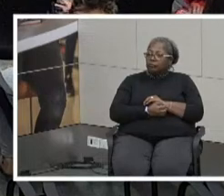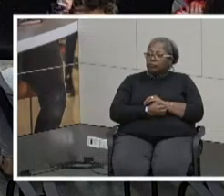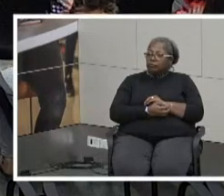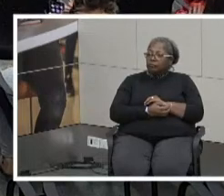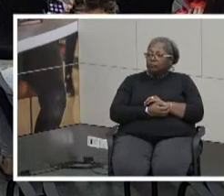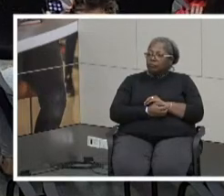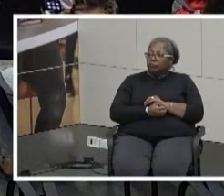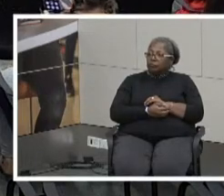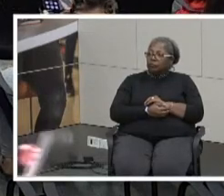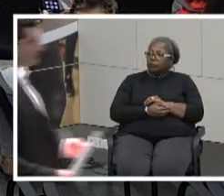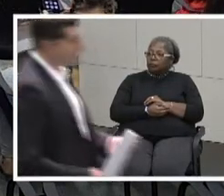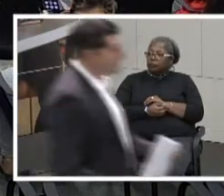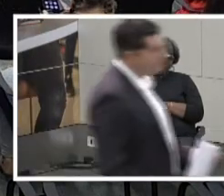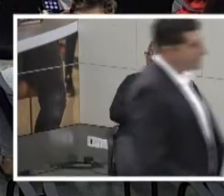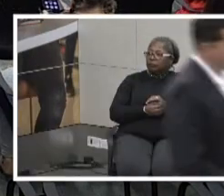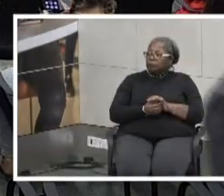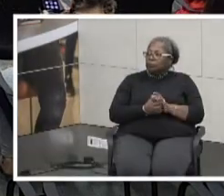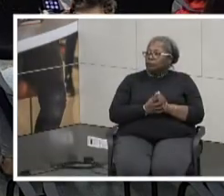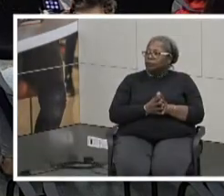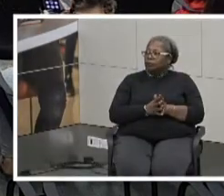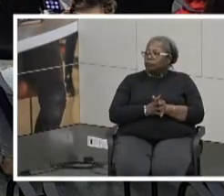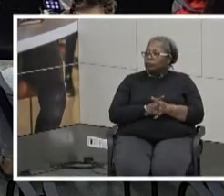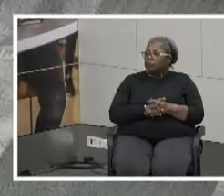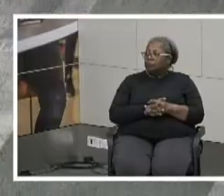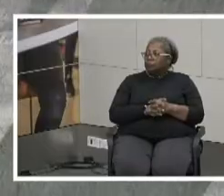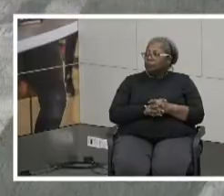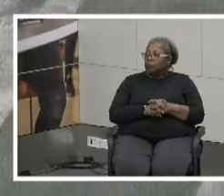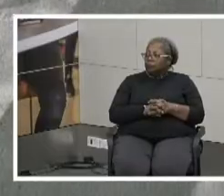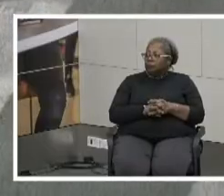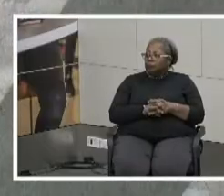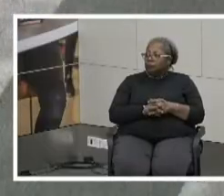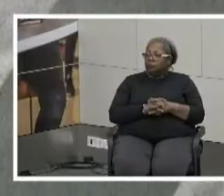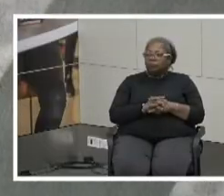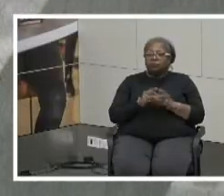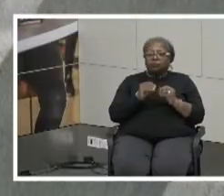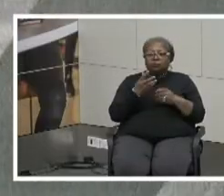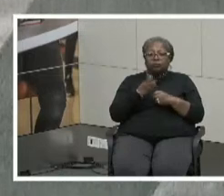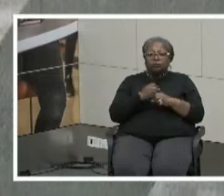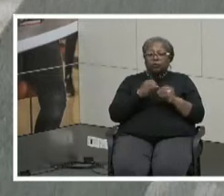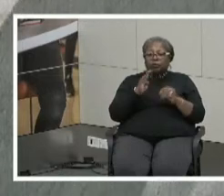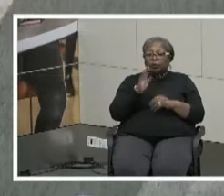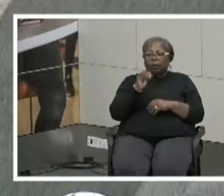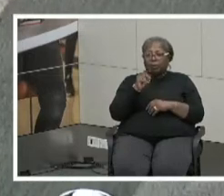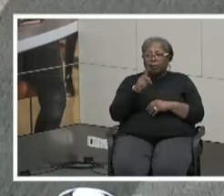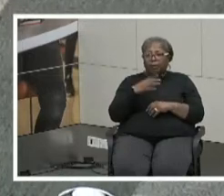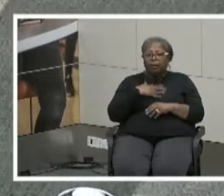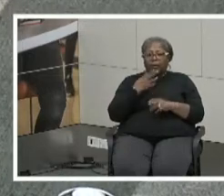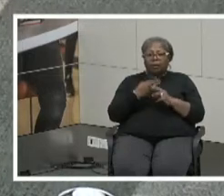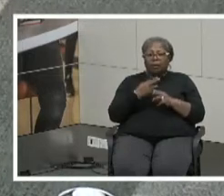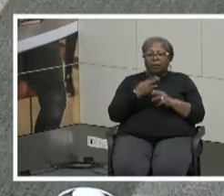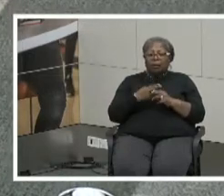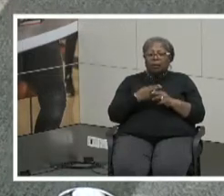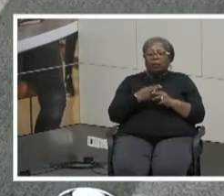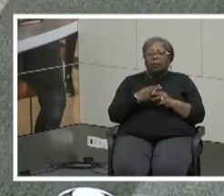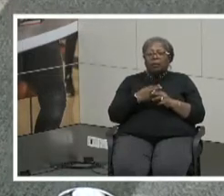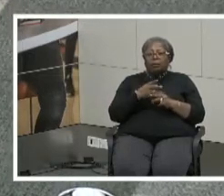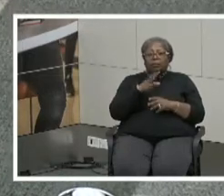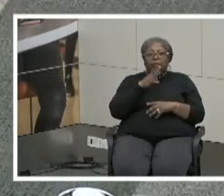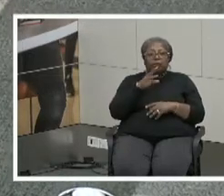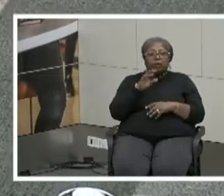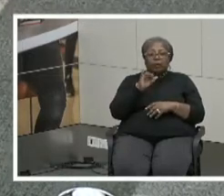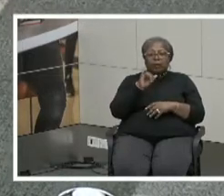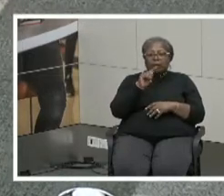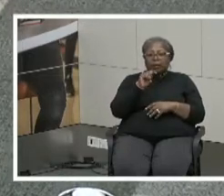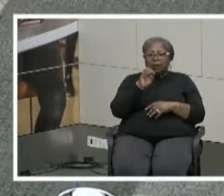so miss candida no trust no bond my name is Diana candida here to speak on